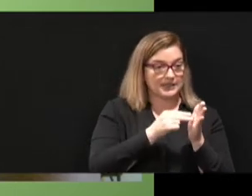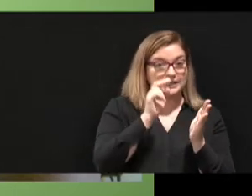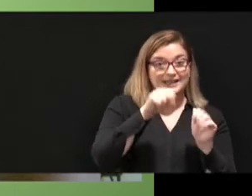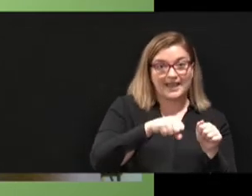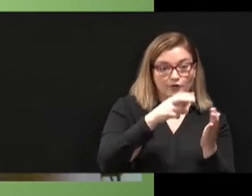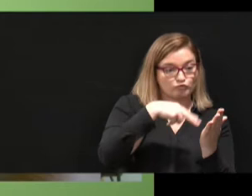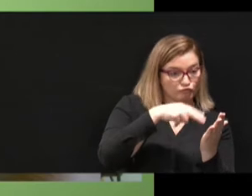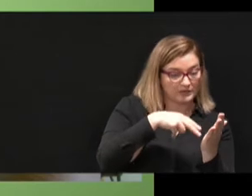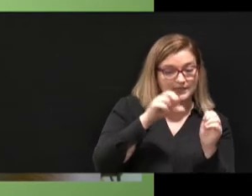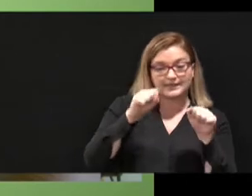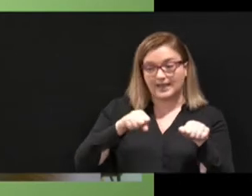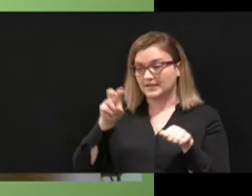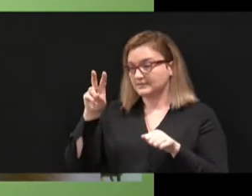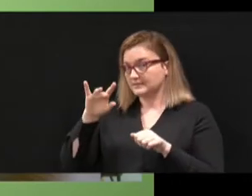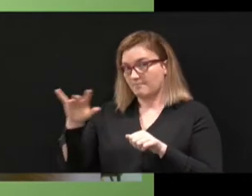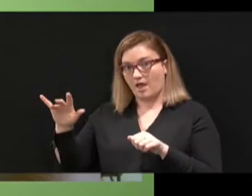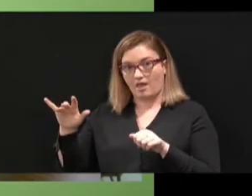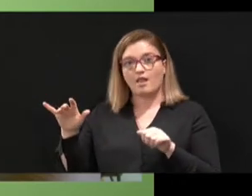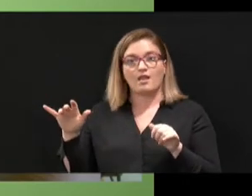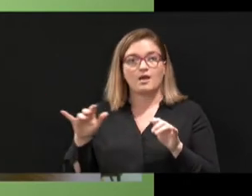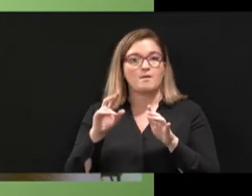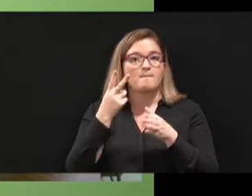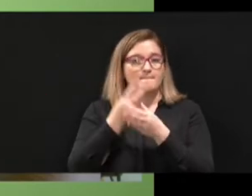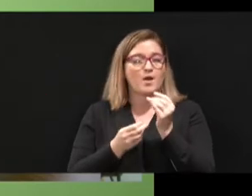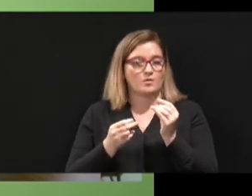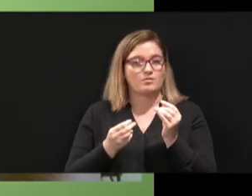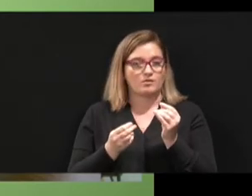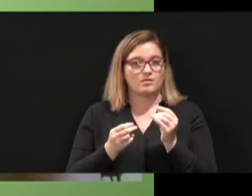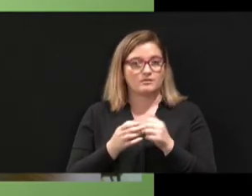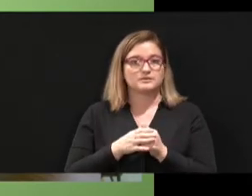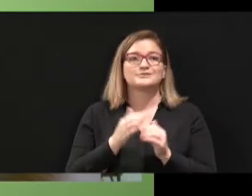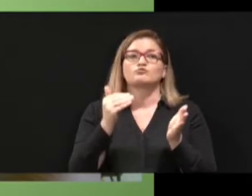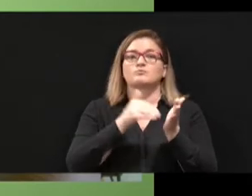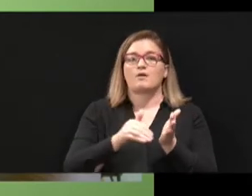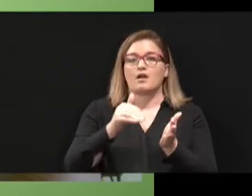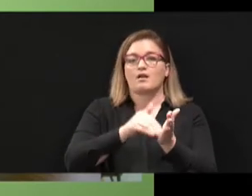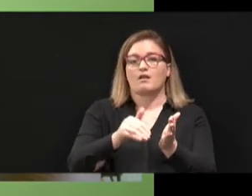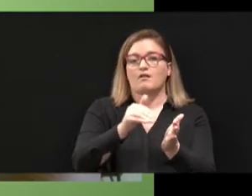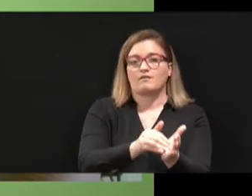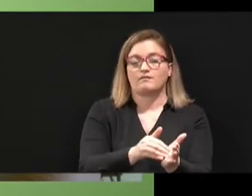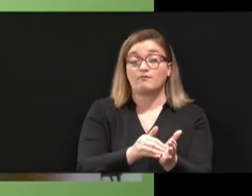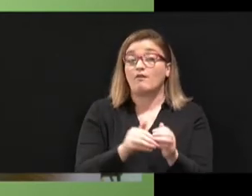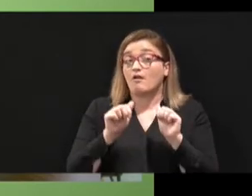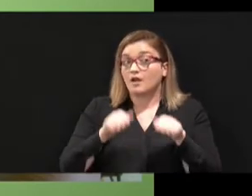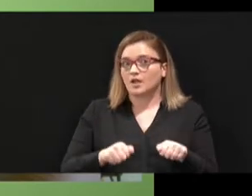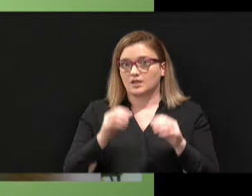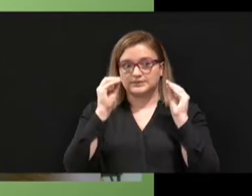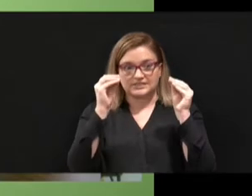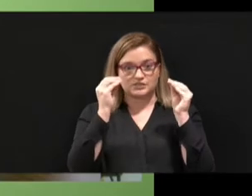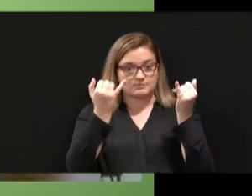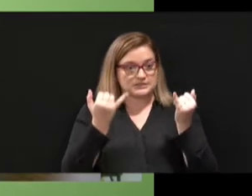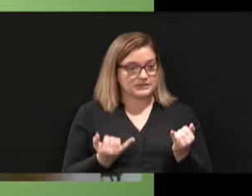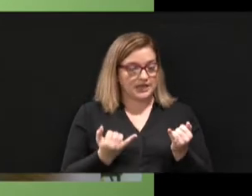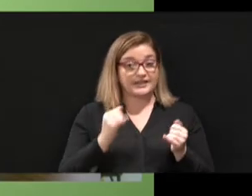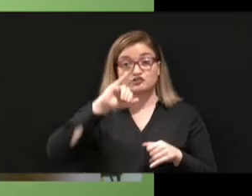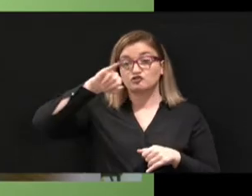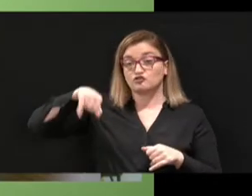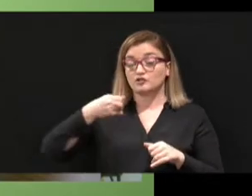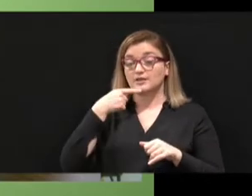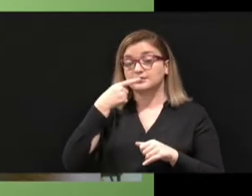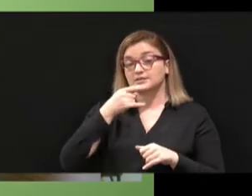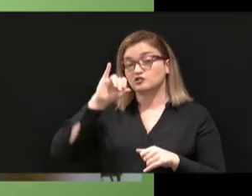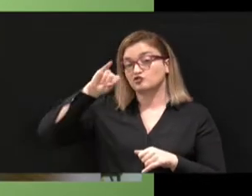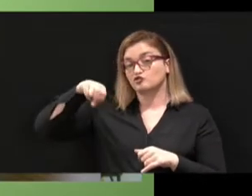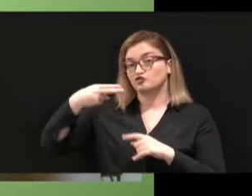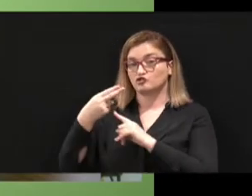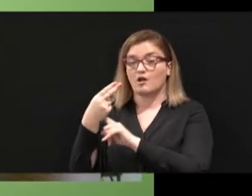spell both. It's repetitive. So if I teach them today that J says J, that's not